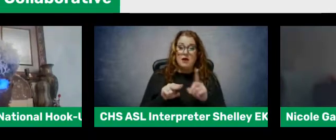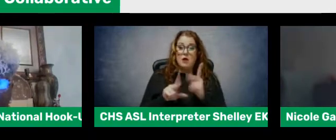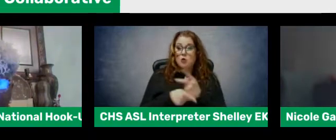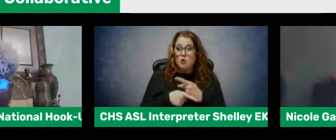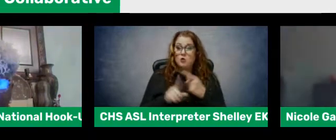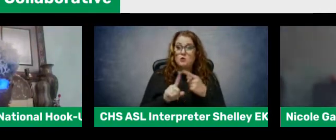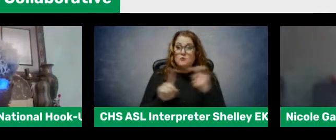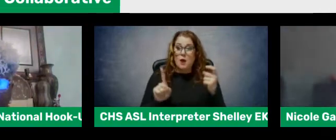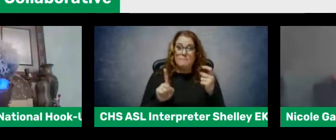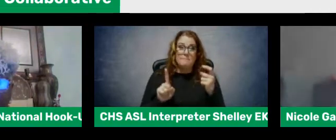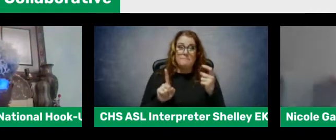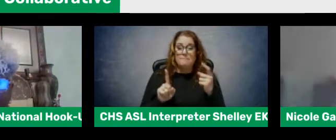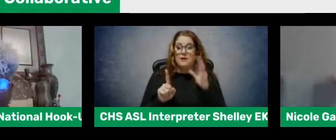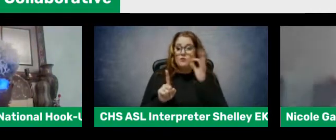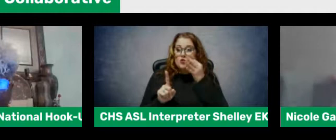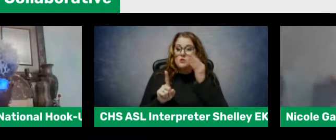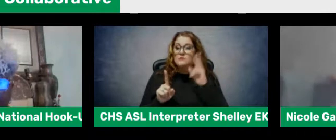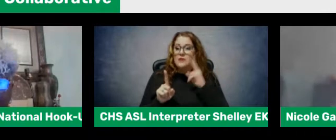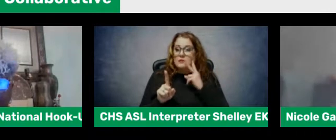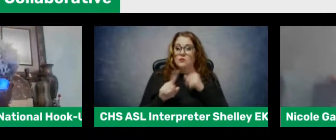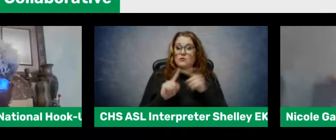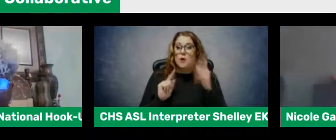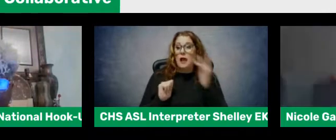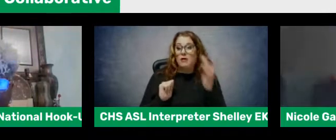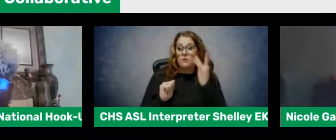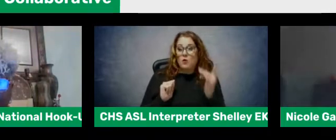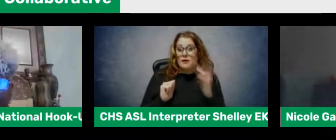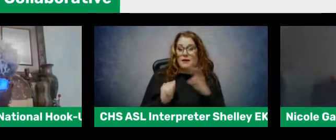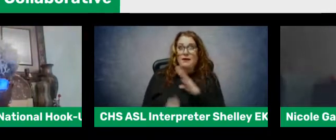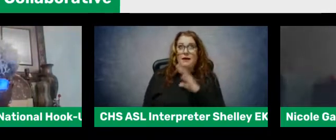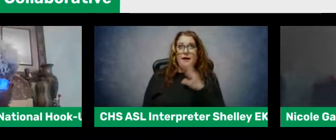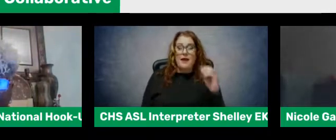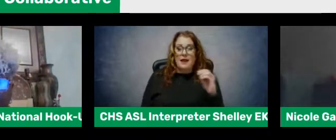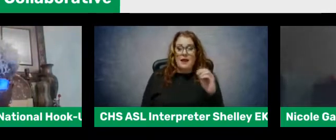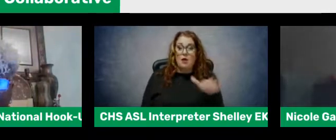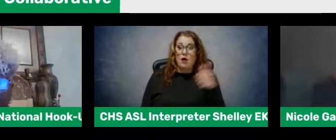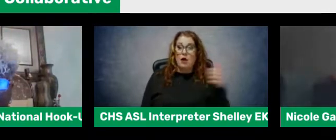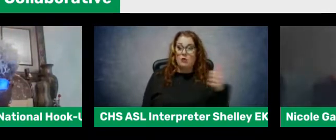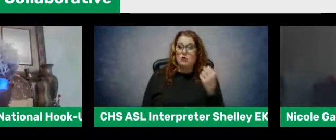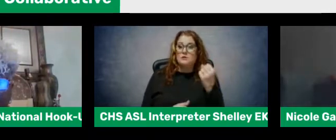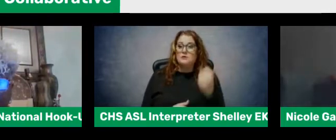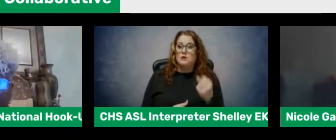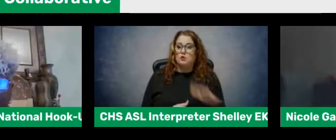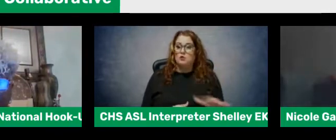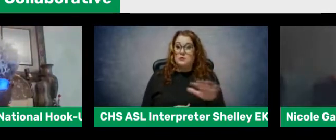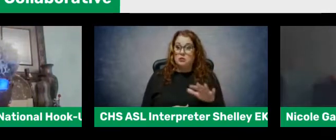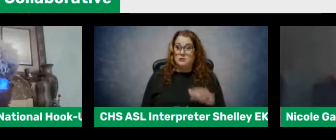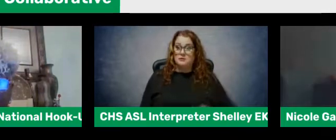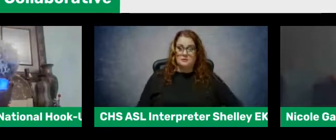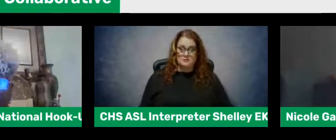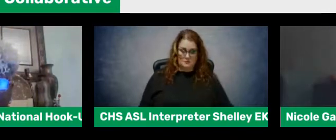from California and other southern regions.